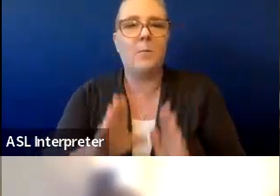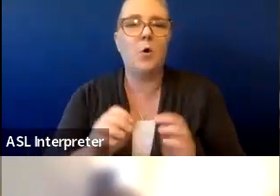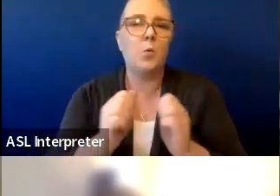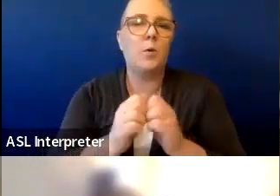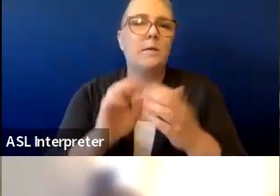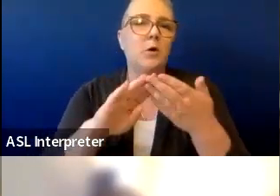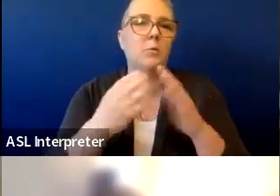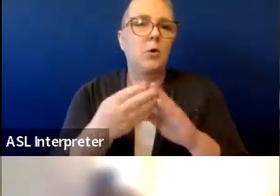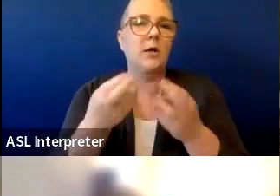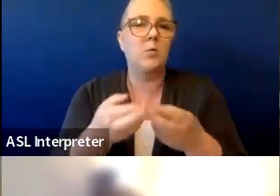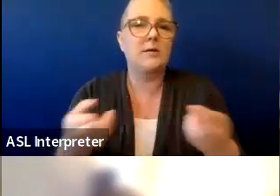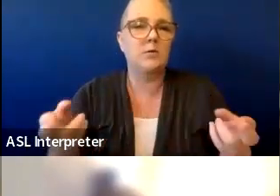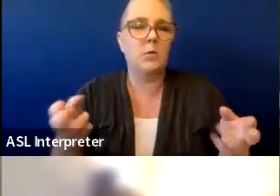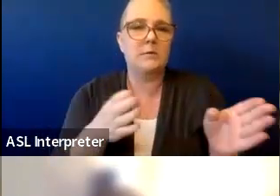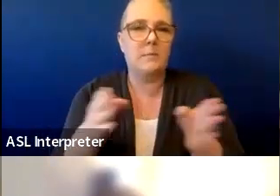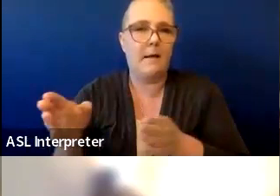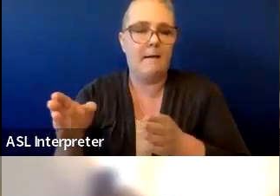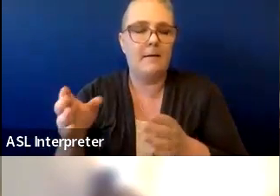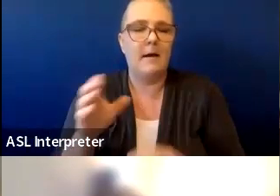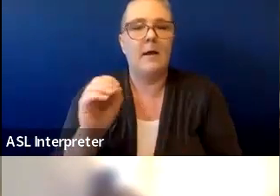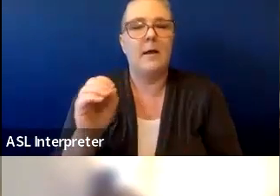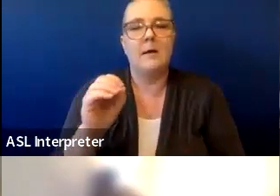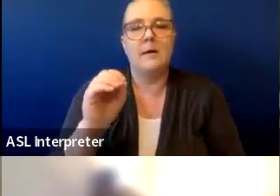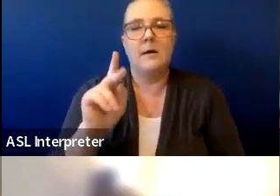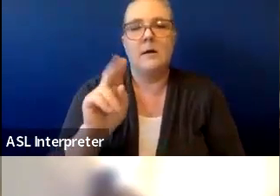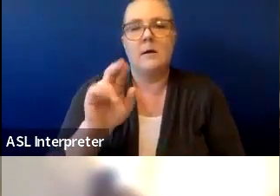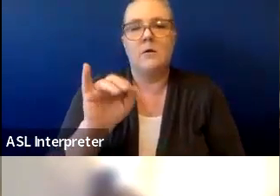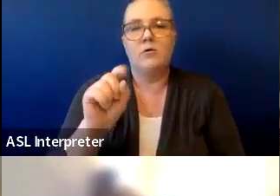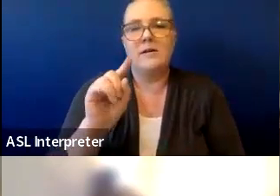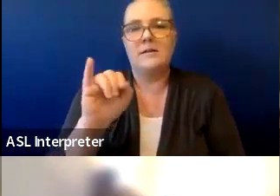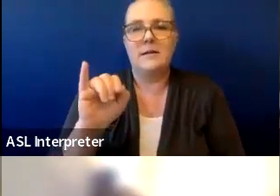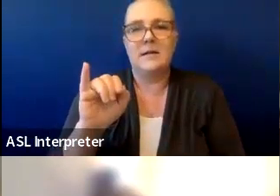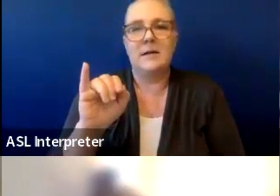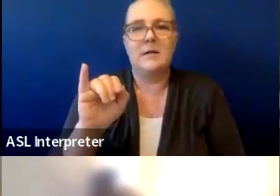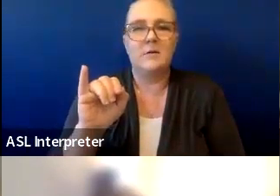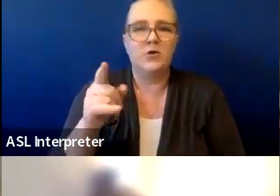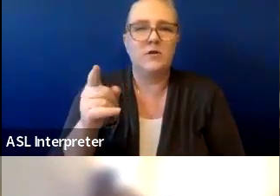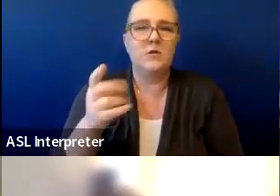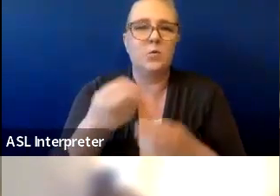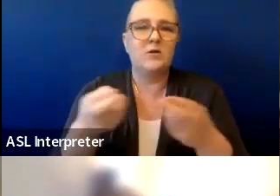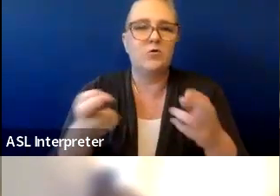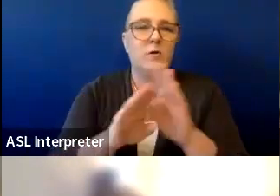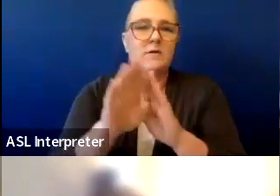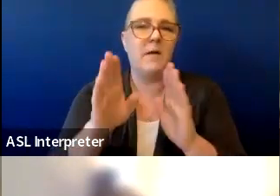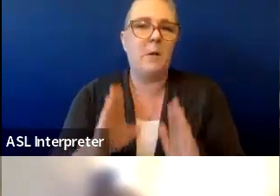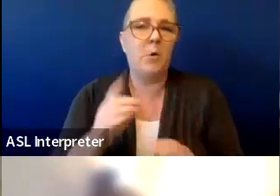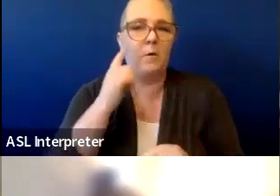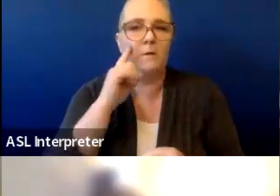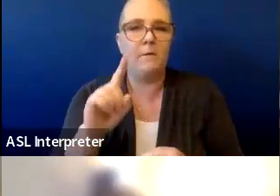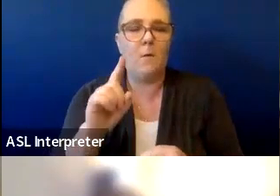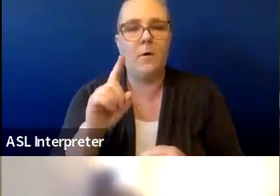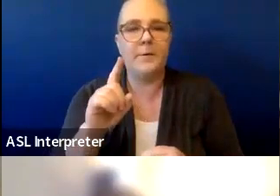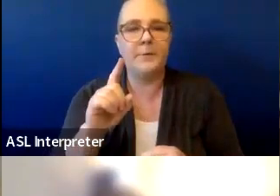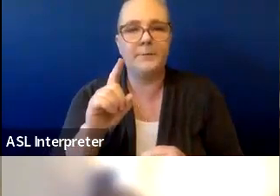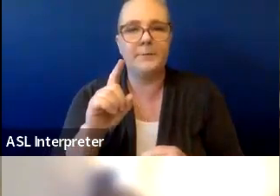development plan. I also have Ms. Christy Schaefer, who's one of our resource developers for community development,